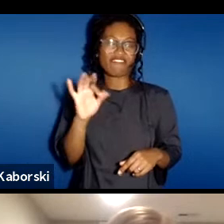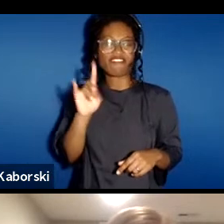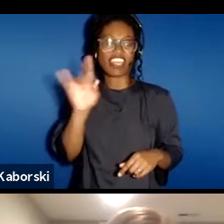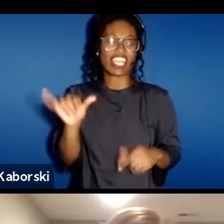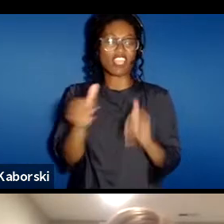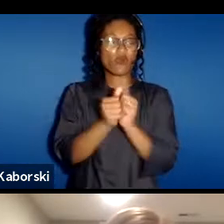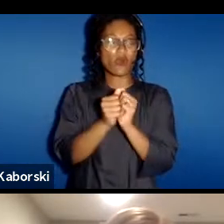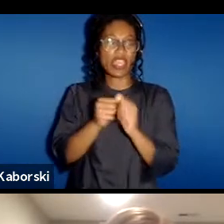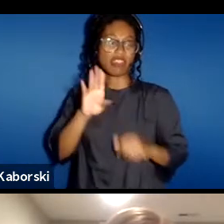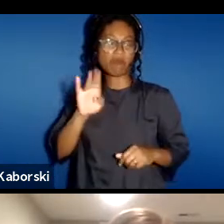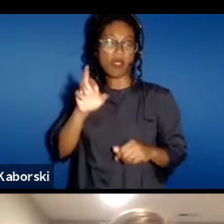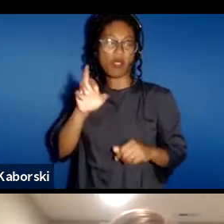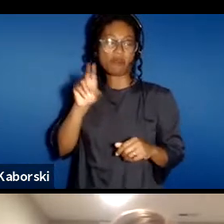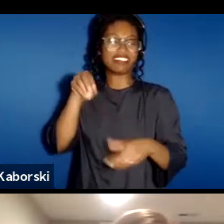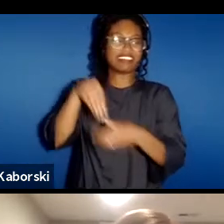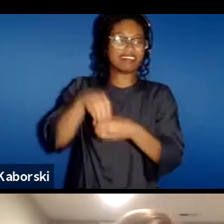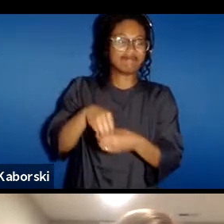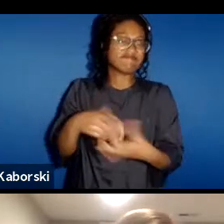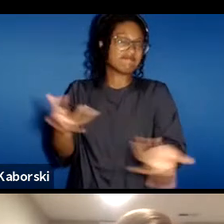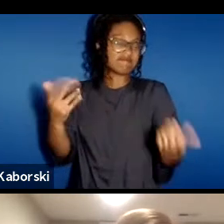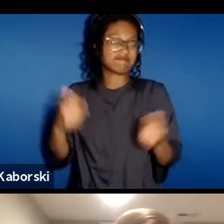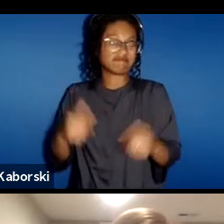bourbon in it.